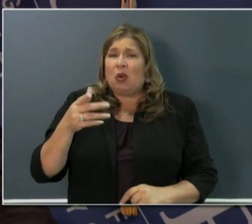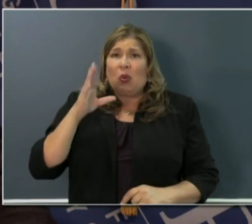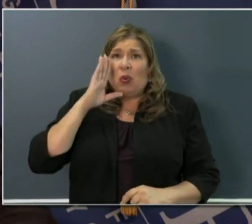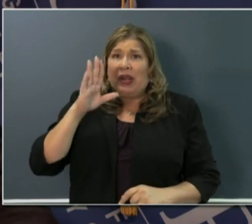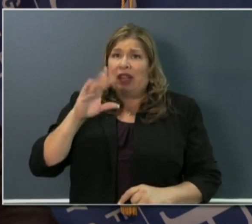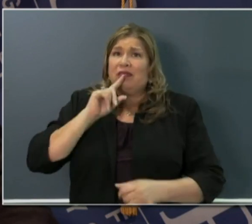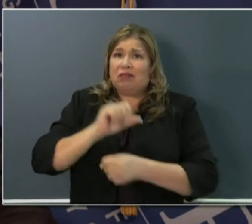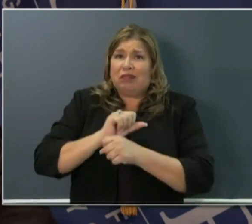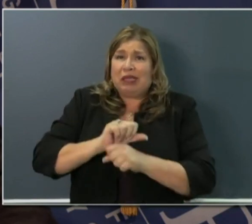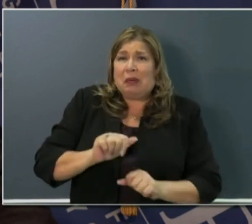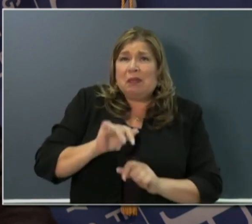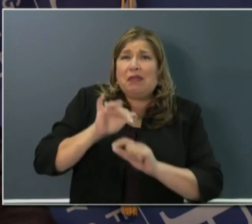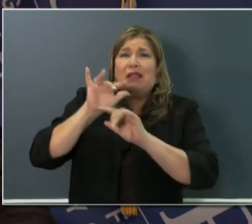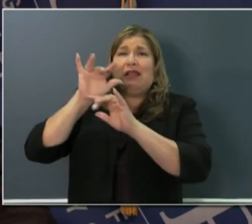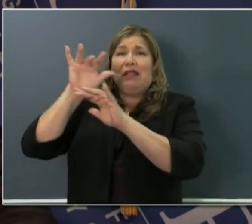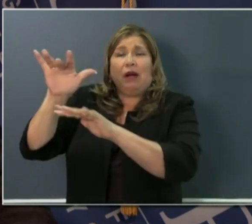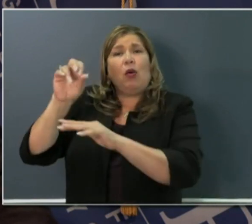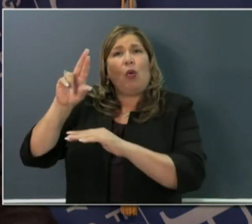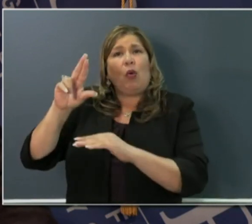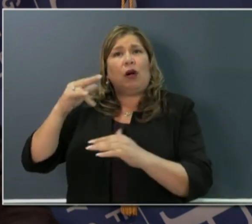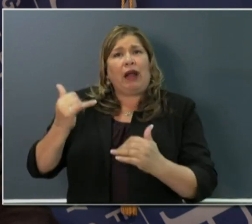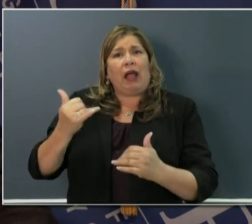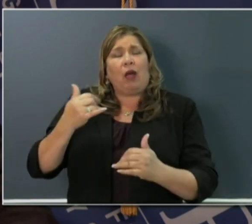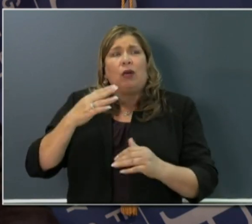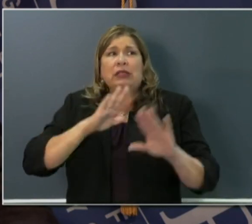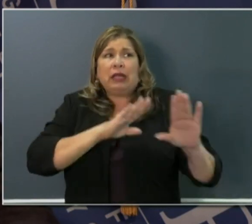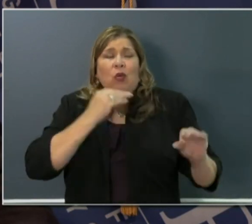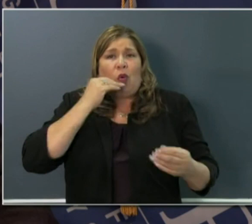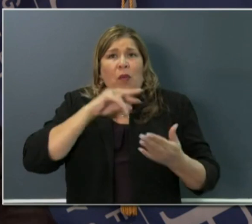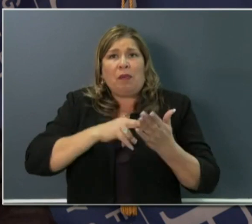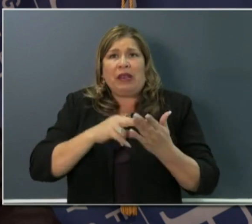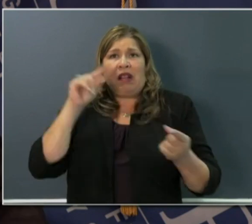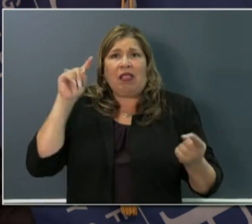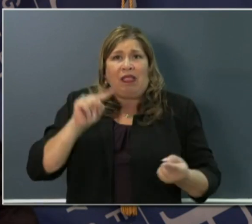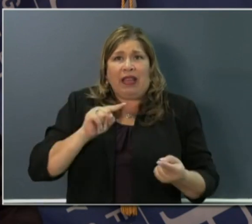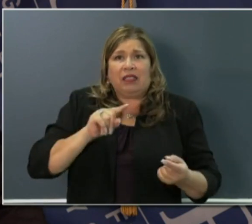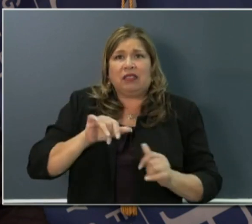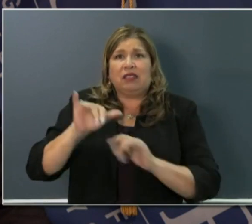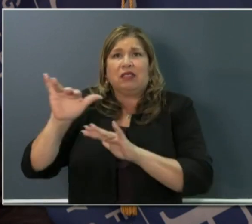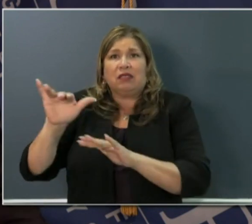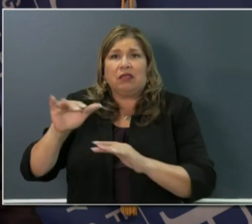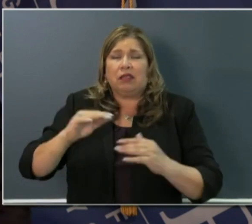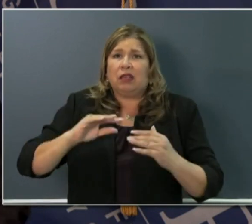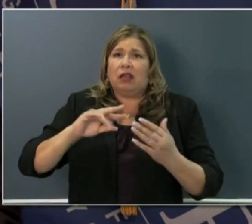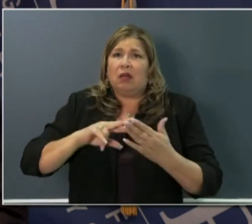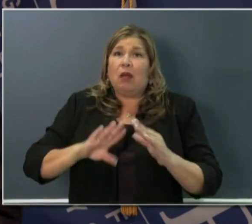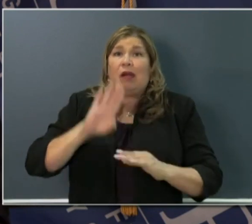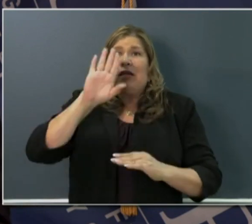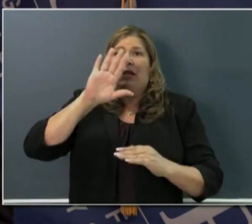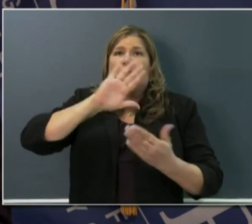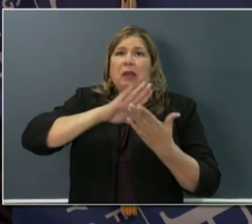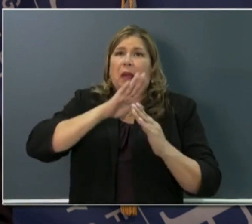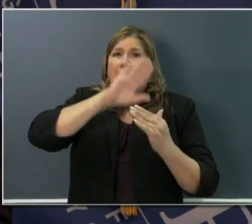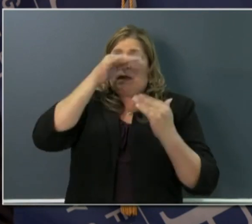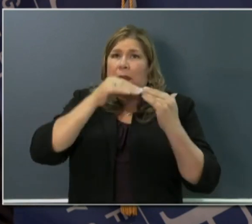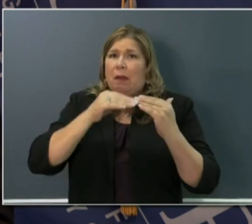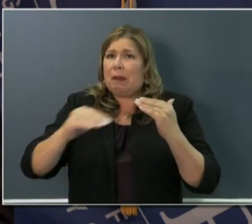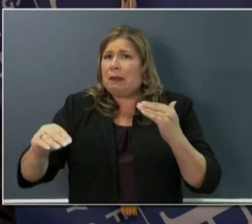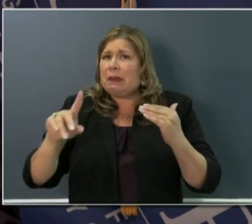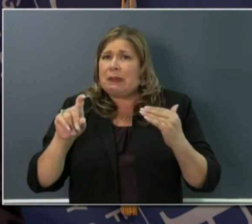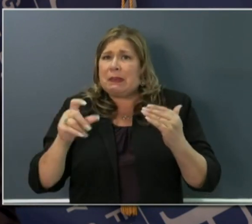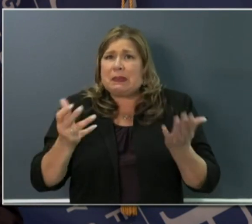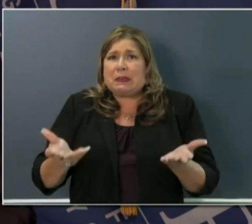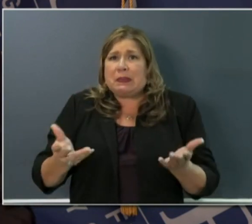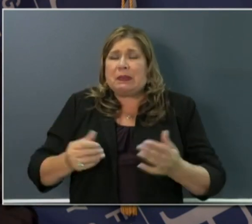or it won't be as bad as they fear, or what your thoughts are on, is that surge coming and is what we're doing making a difference? We're